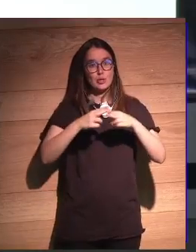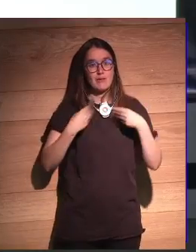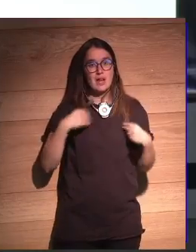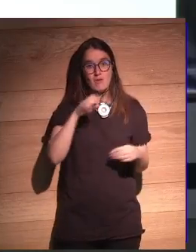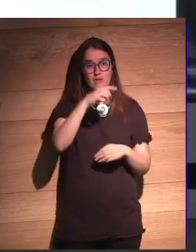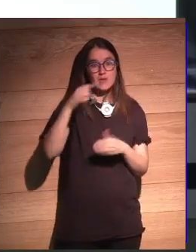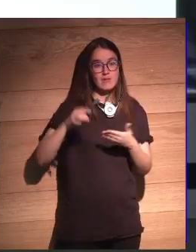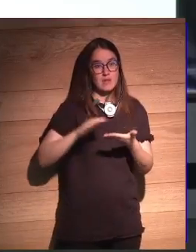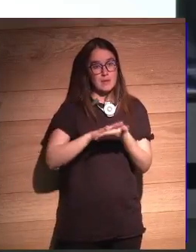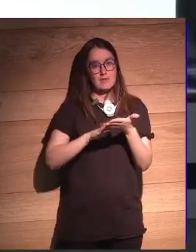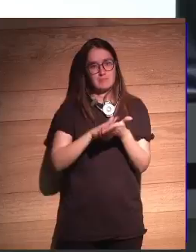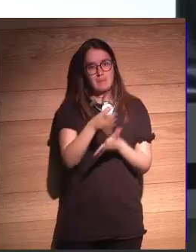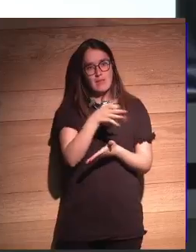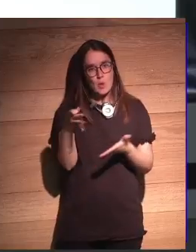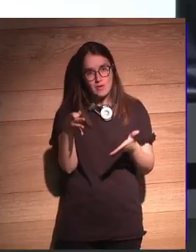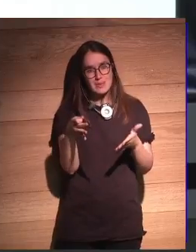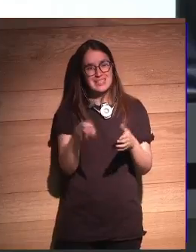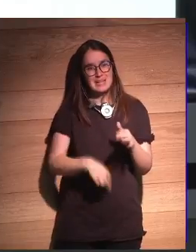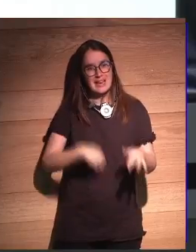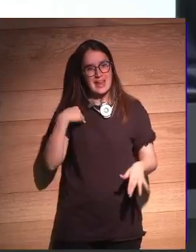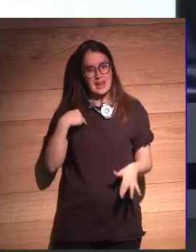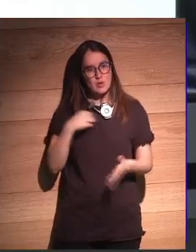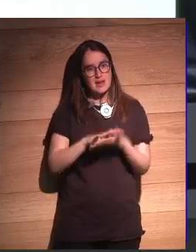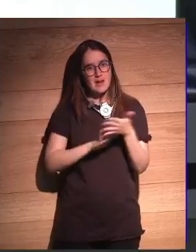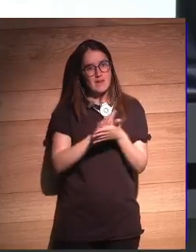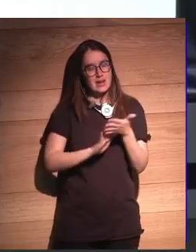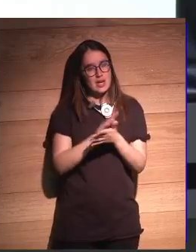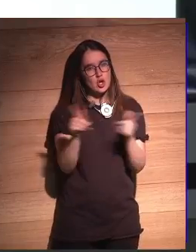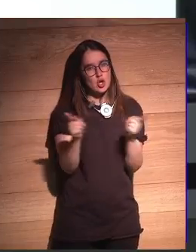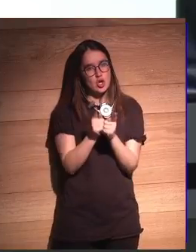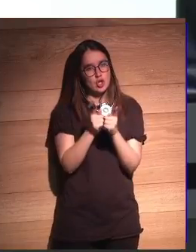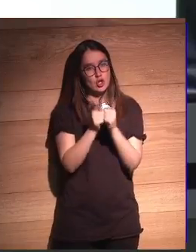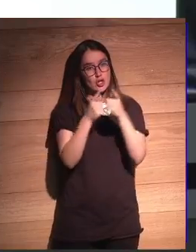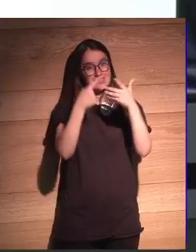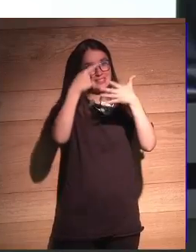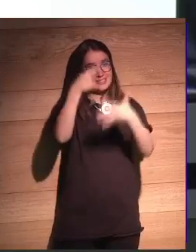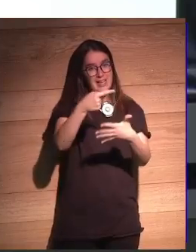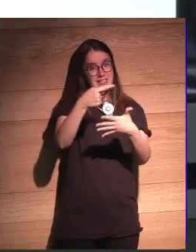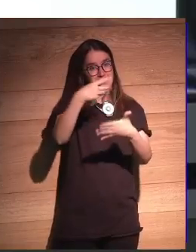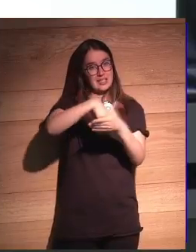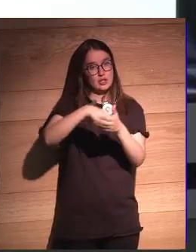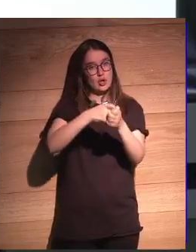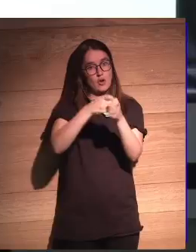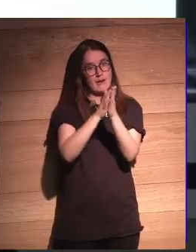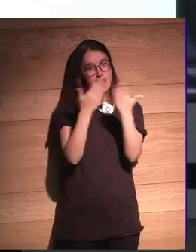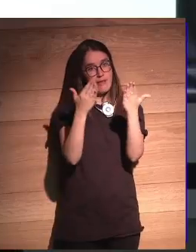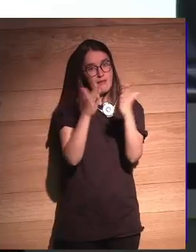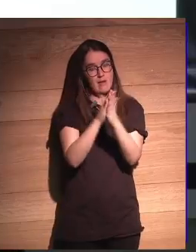So let me briefly touch upon 6 points that appear in the book, and hopefully I'll stay within the allotted